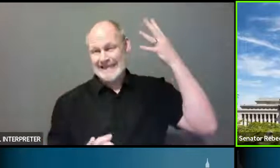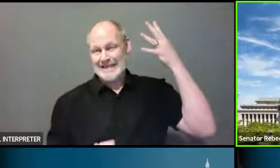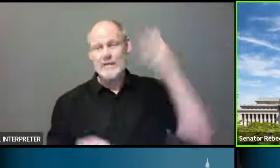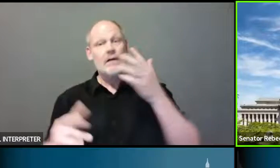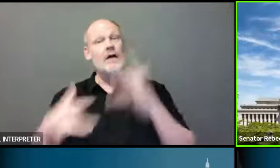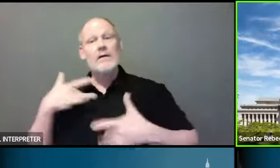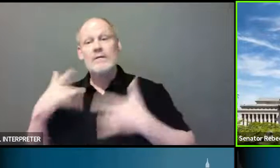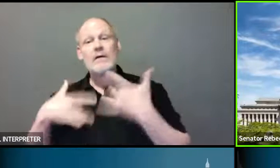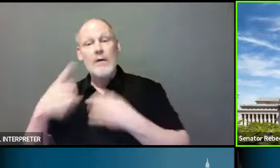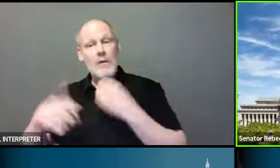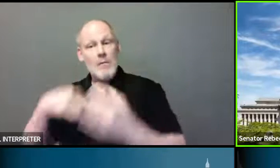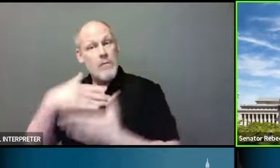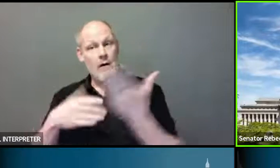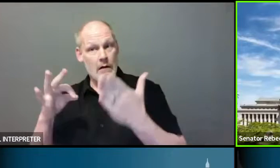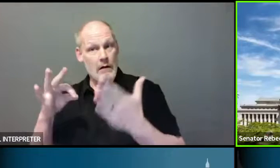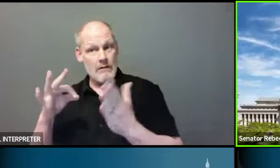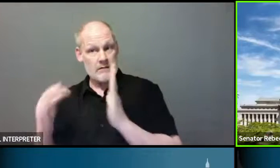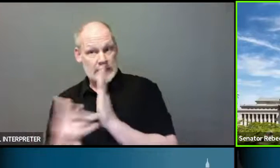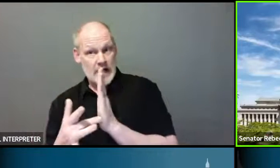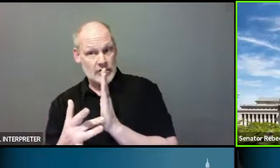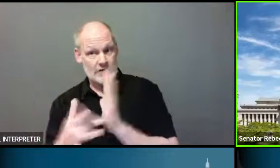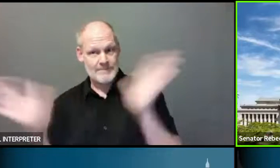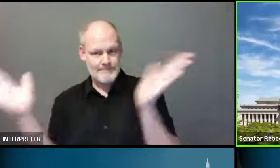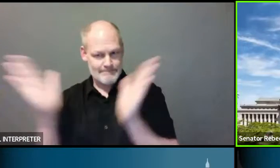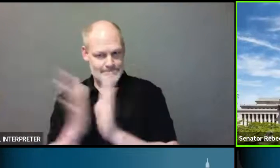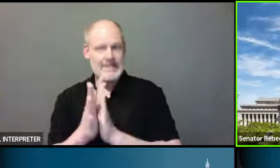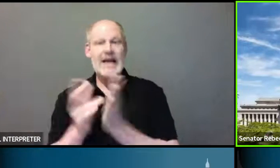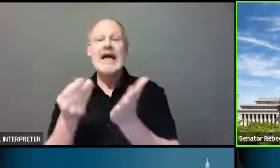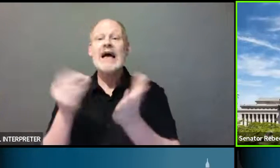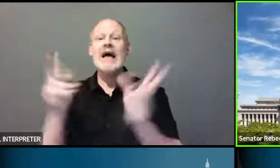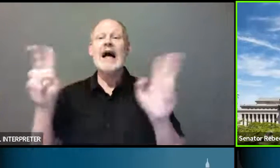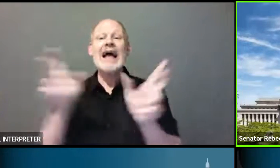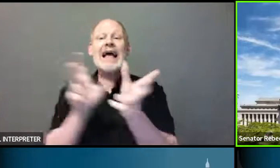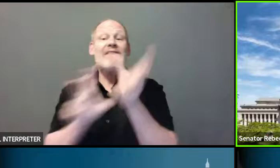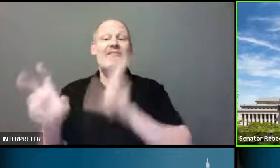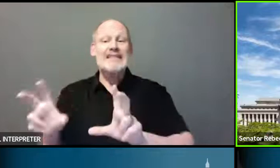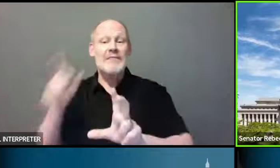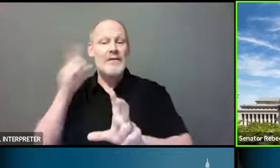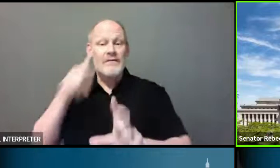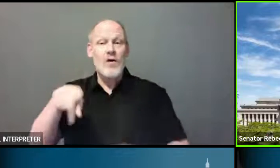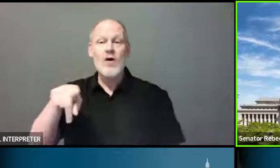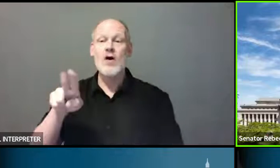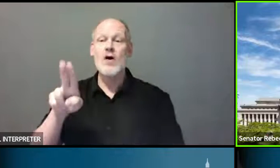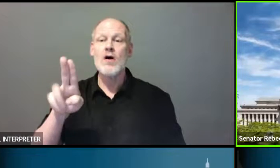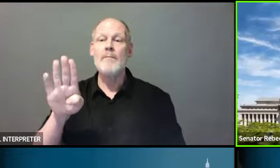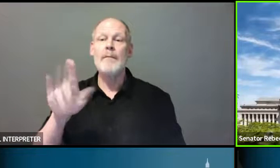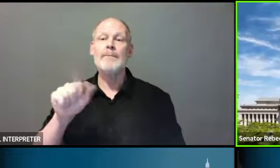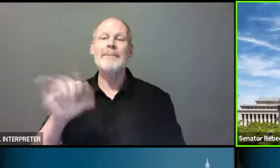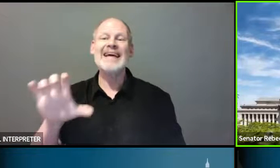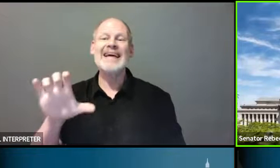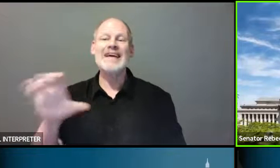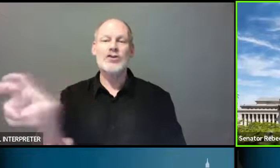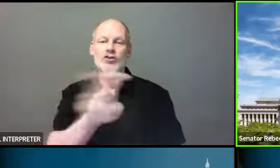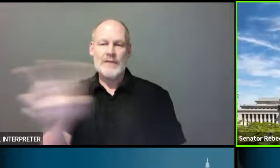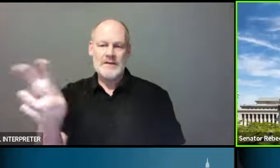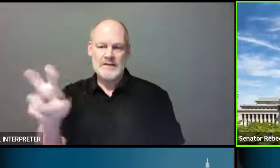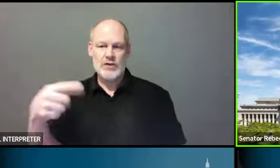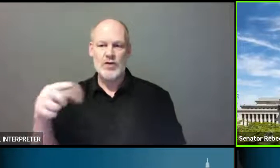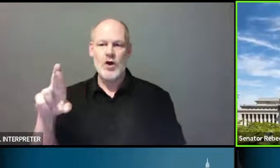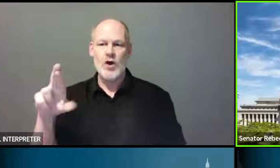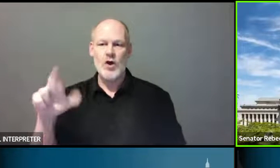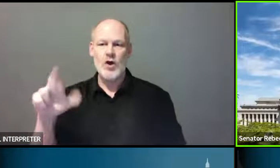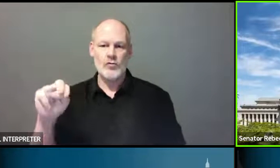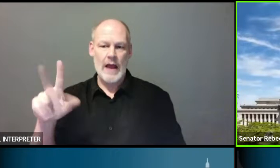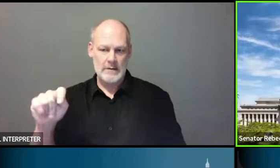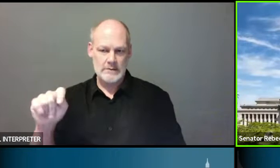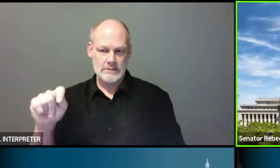that we have new investments in operating for public transit grants that will include policy